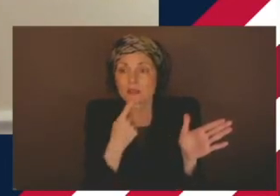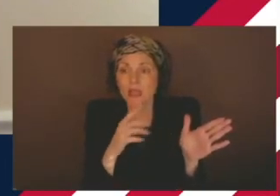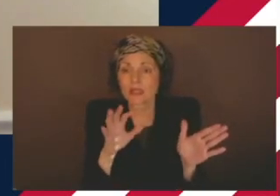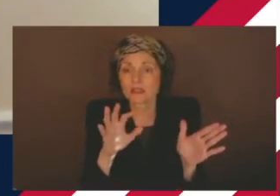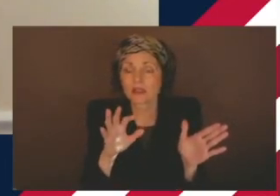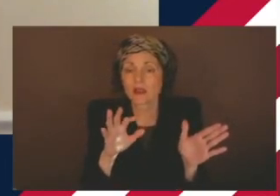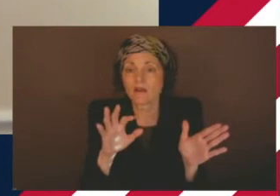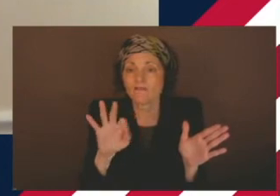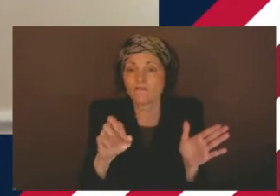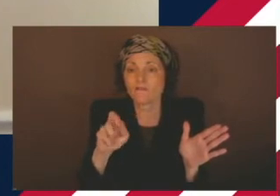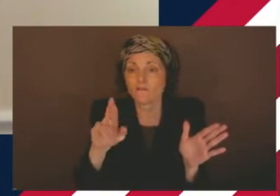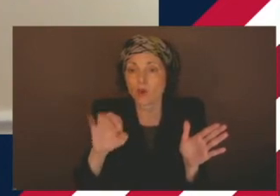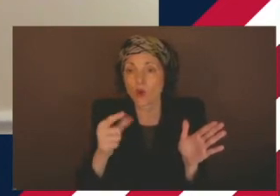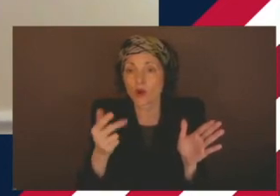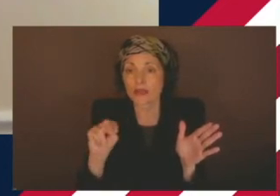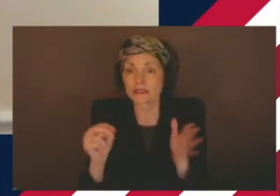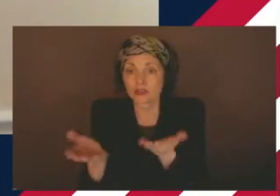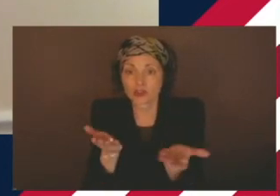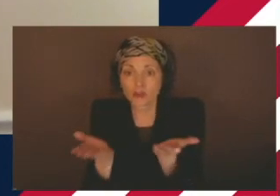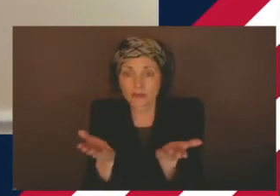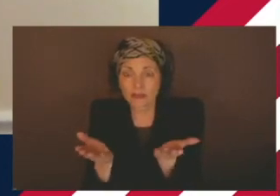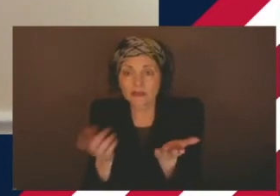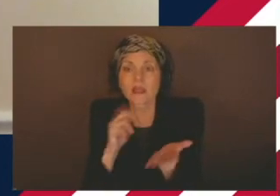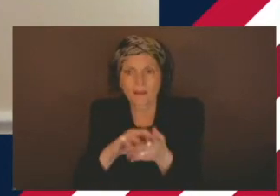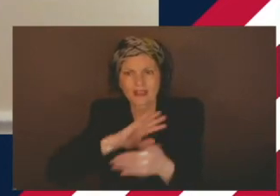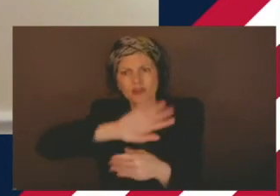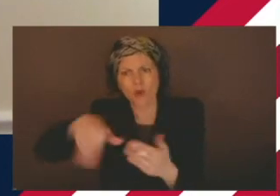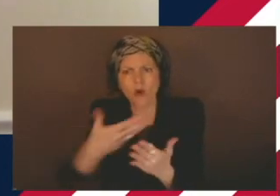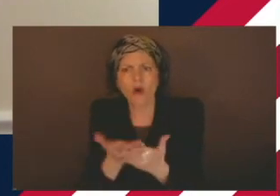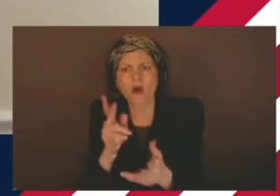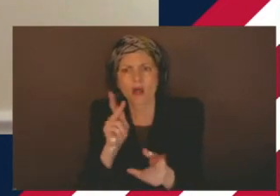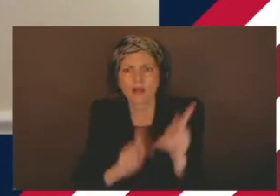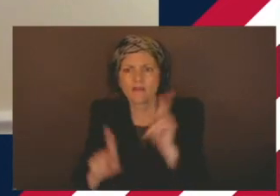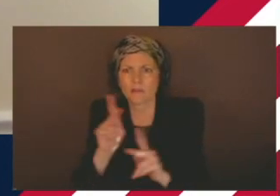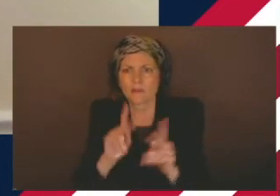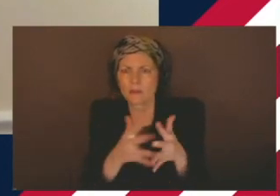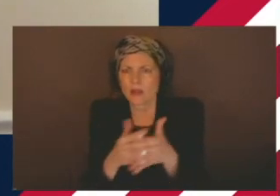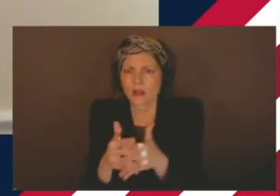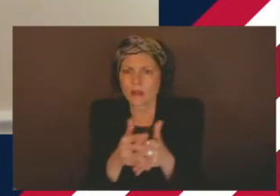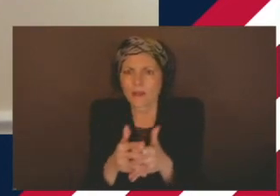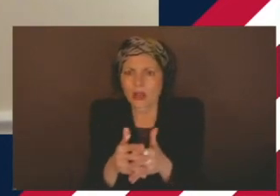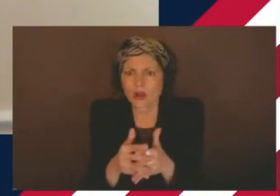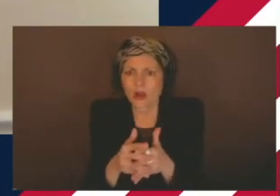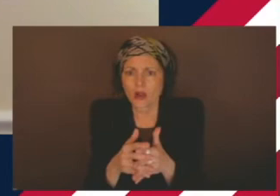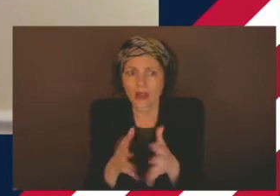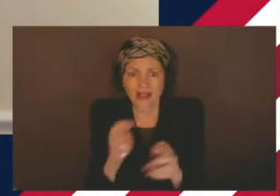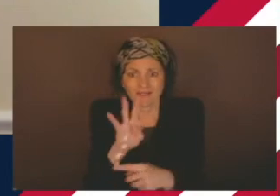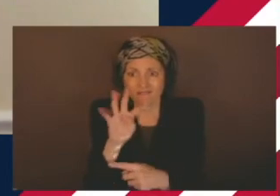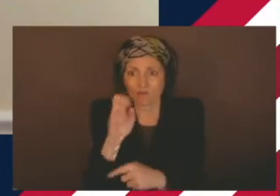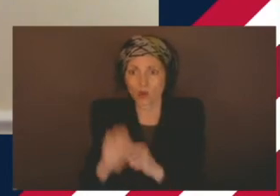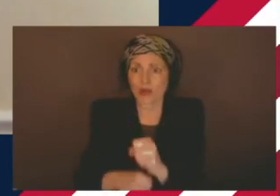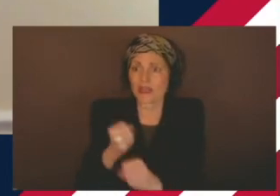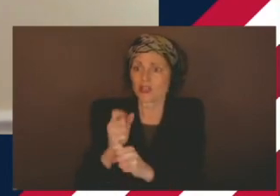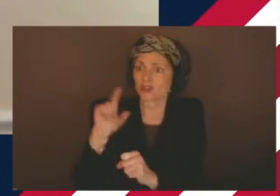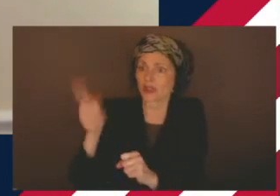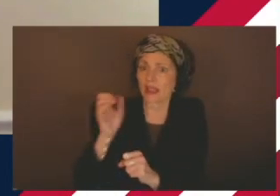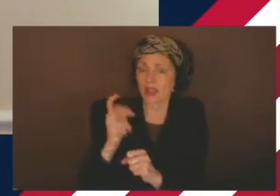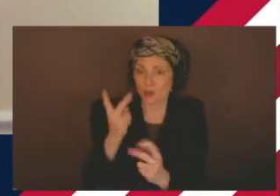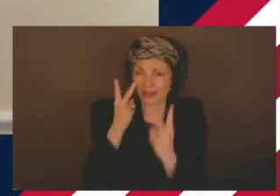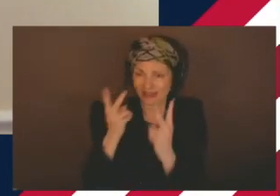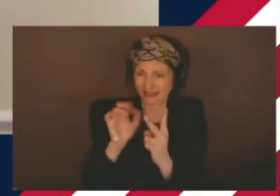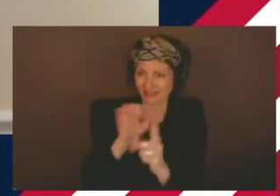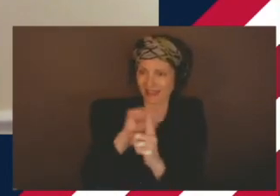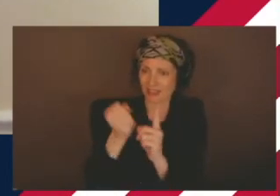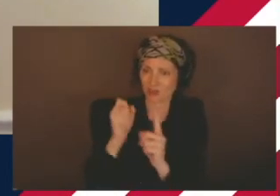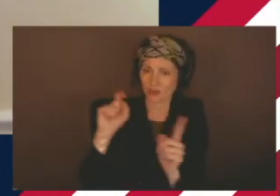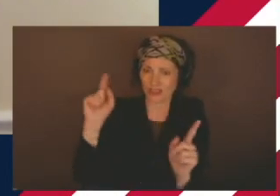of America. And 40 years later, I'm sad to say, we are seeing a situation deteriorating. We're seeing a